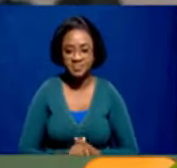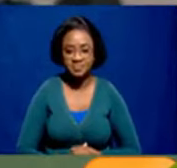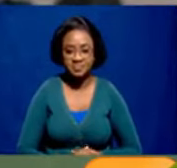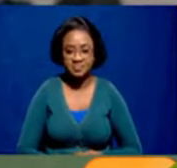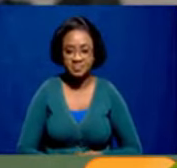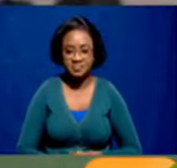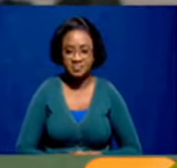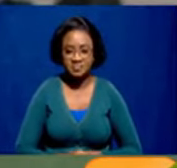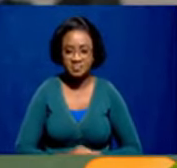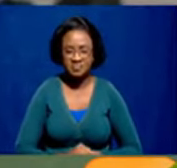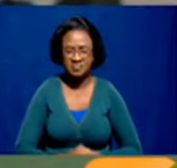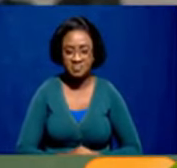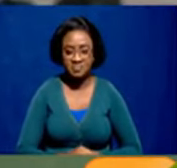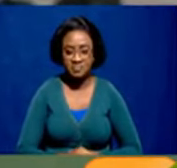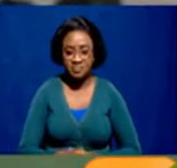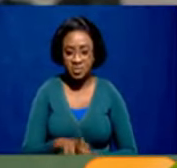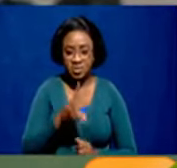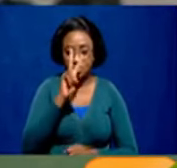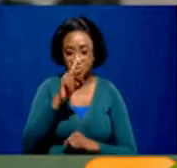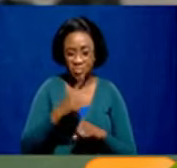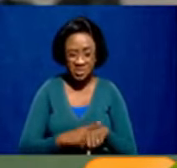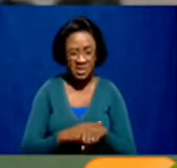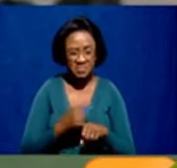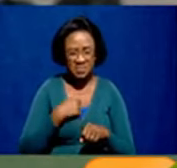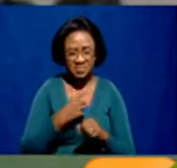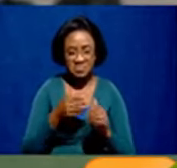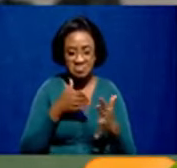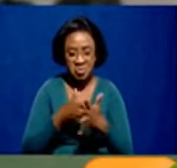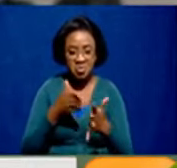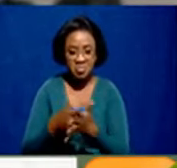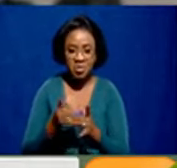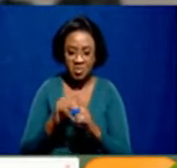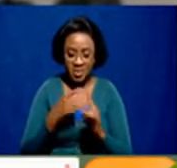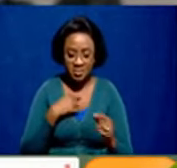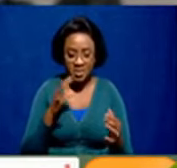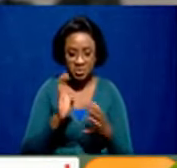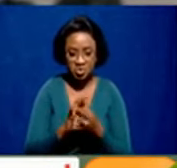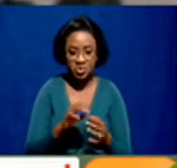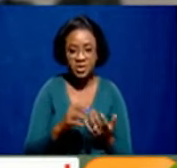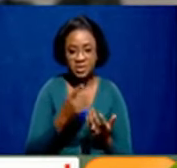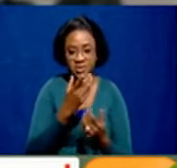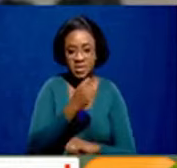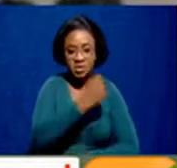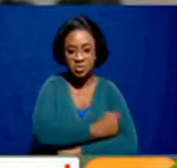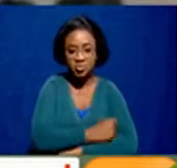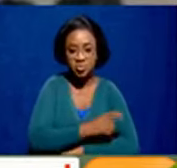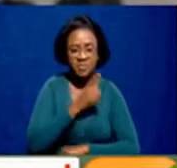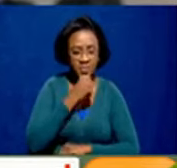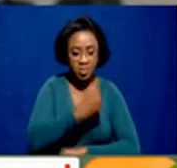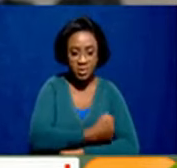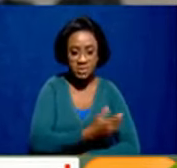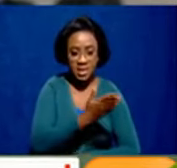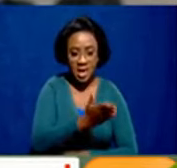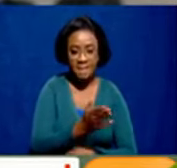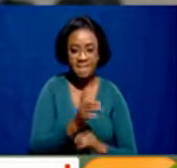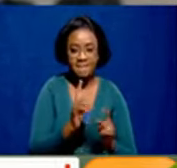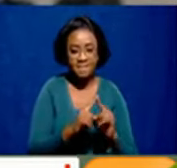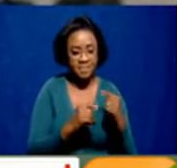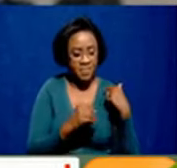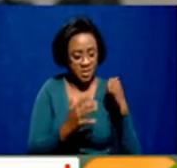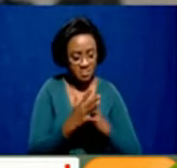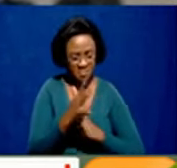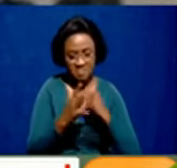got rejected twice, but I managed to join St. Anthony boys. So from there, it was